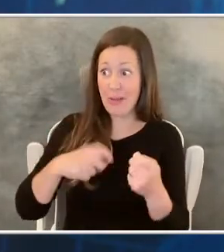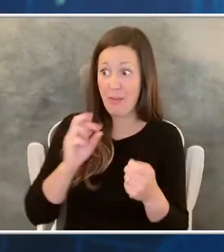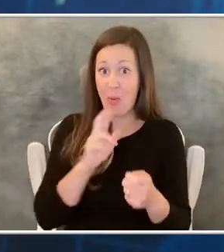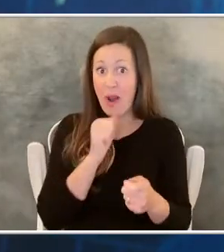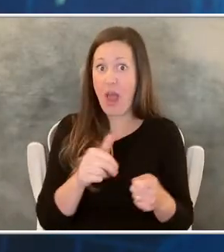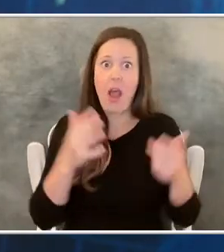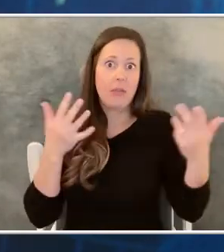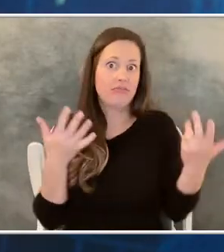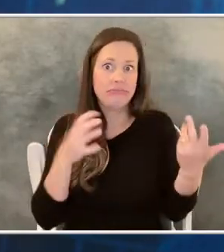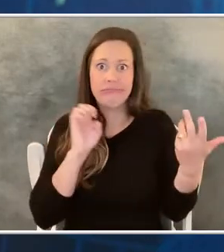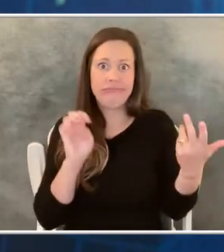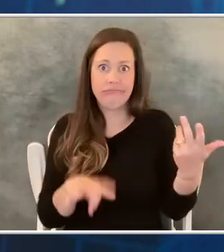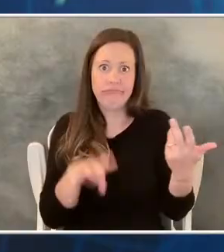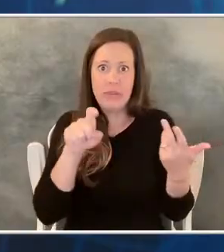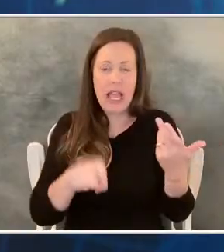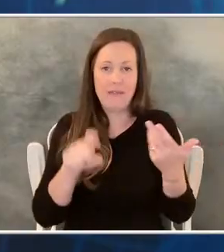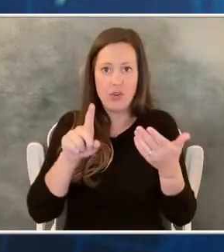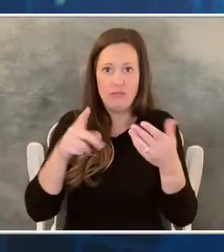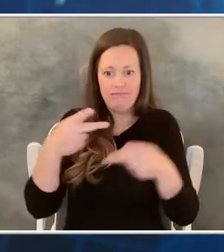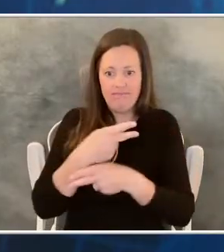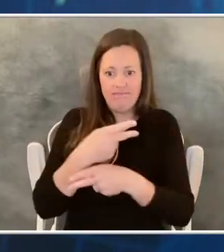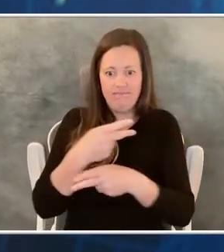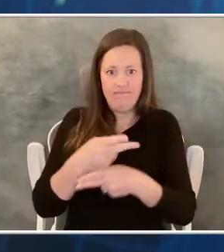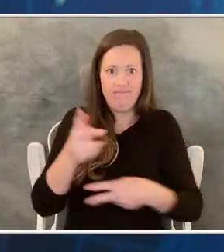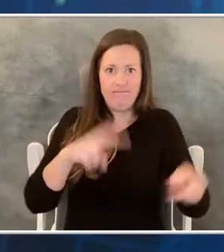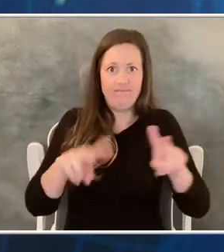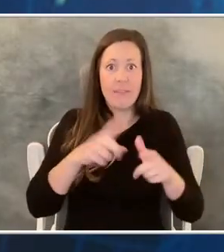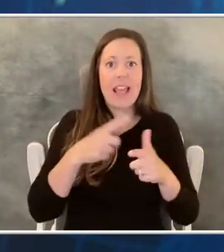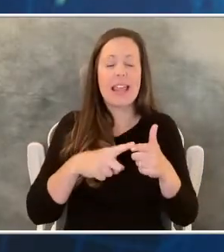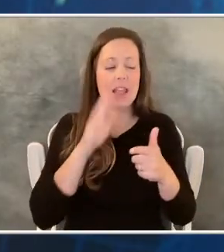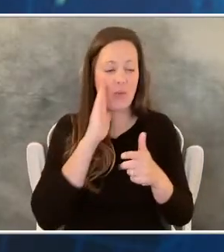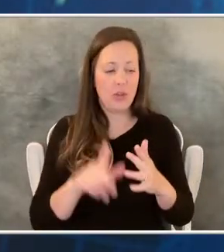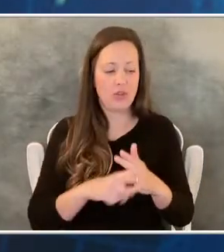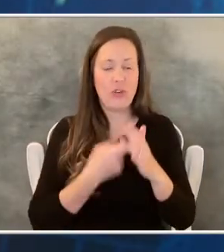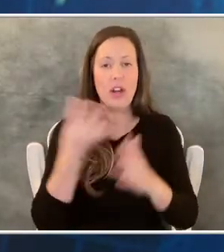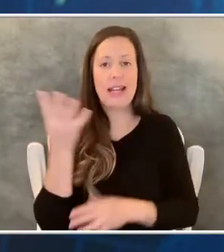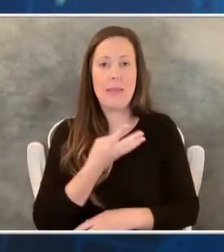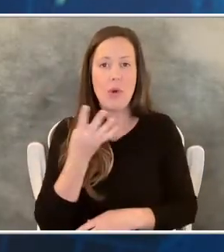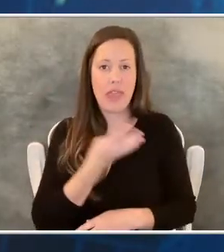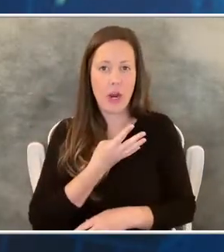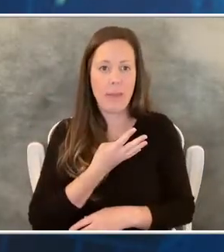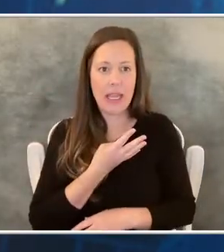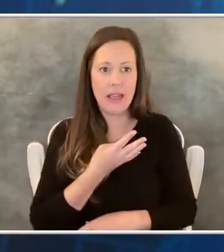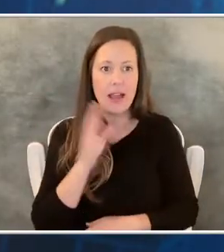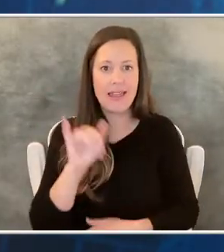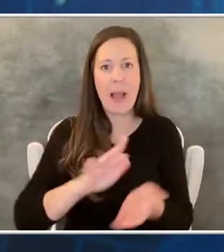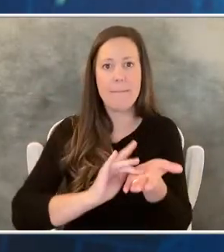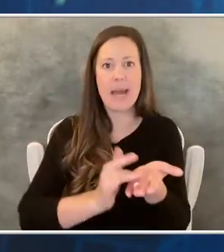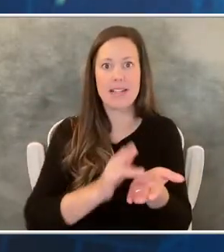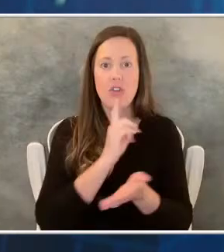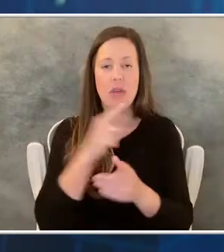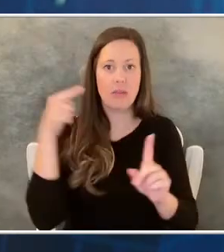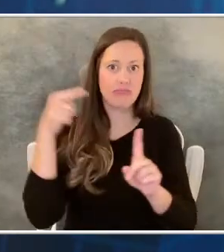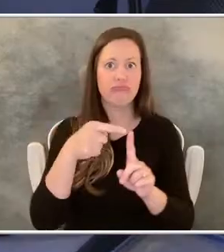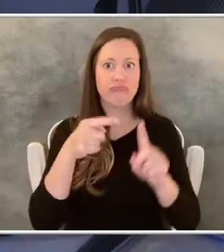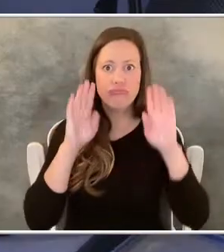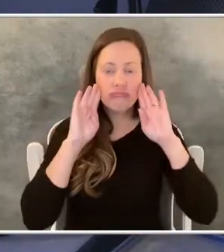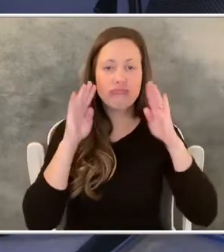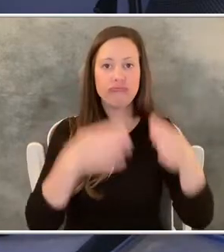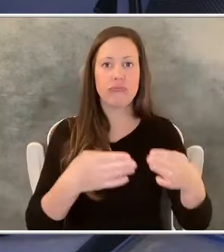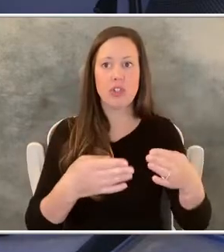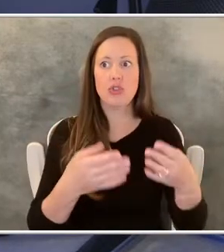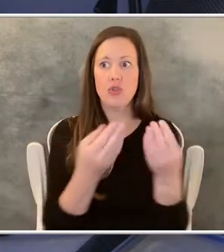them on chemotherapy, which are drugs targeted to fight cancer. Okay, because you handled